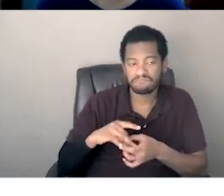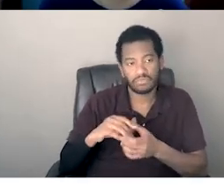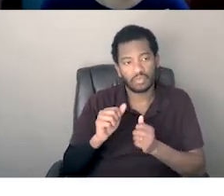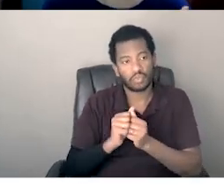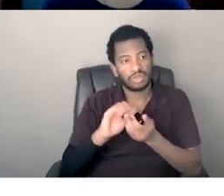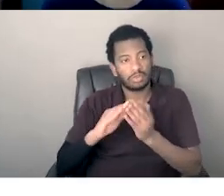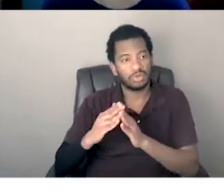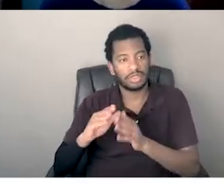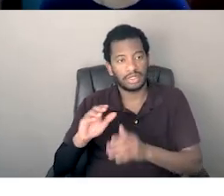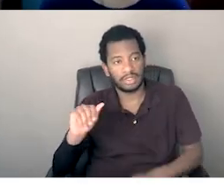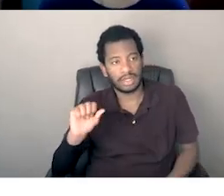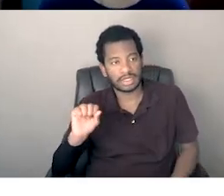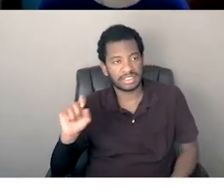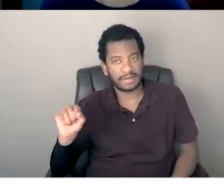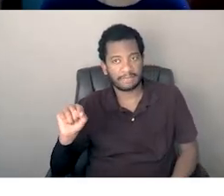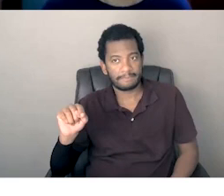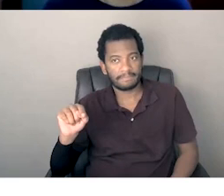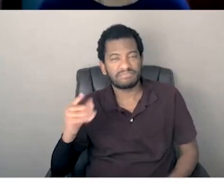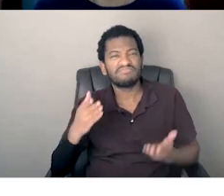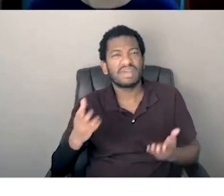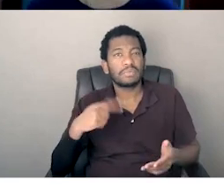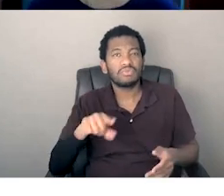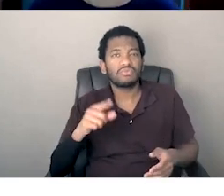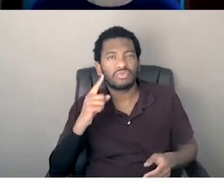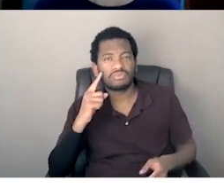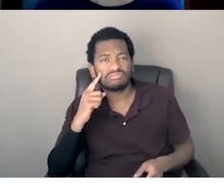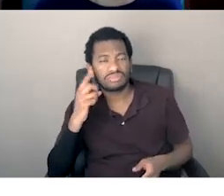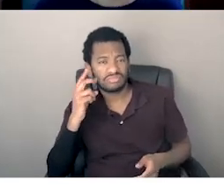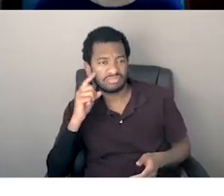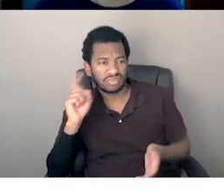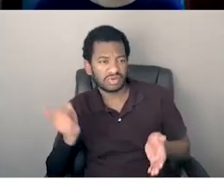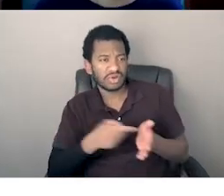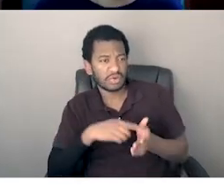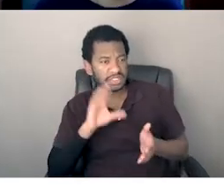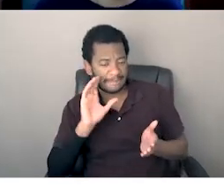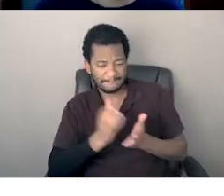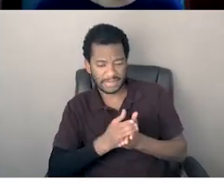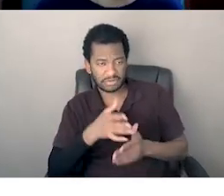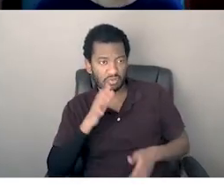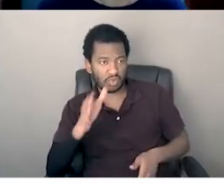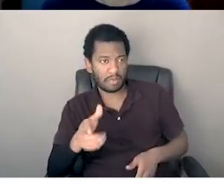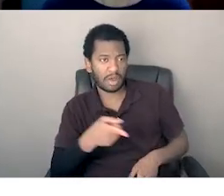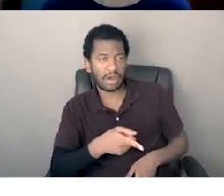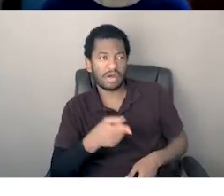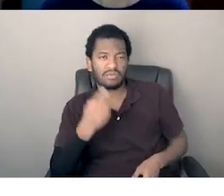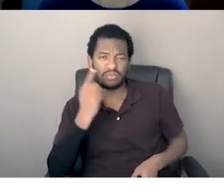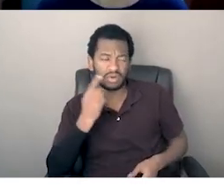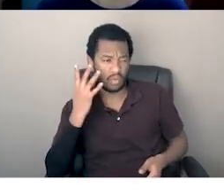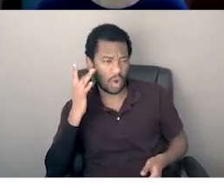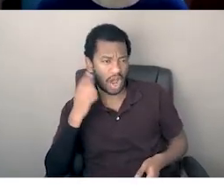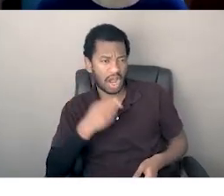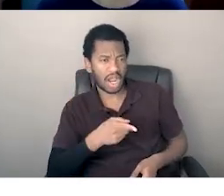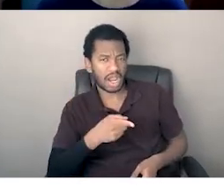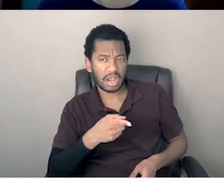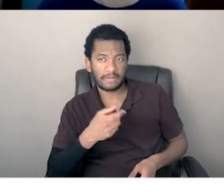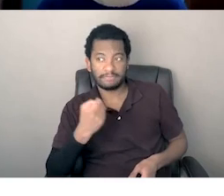be wondering, why is there a picture of a grandma on here? I was in a breakout room a little while back where